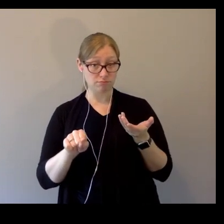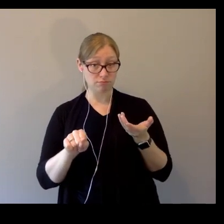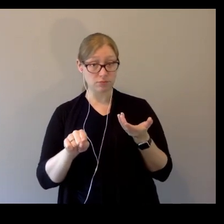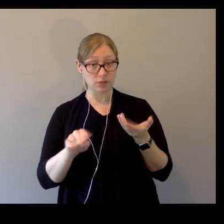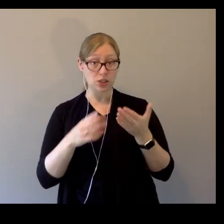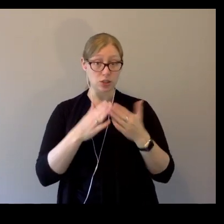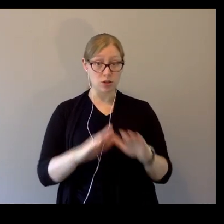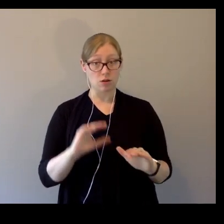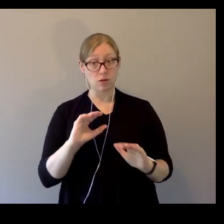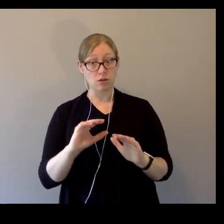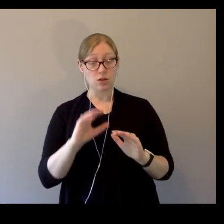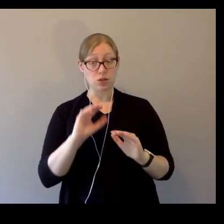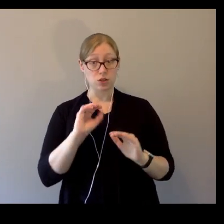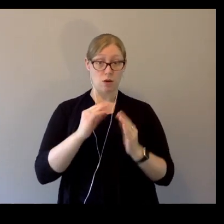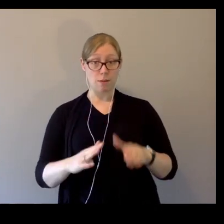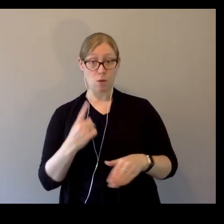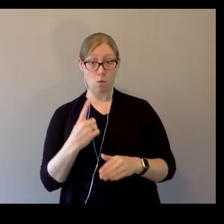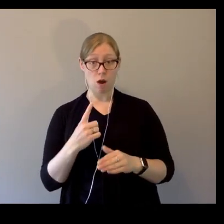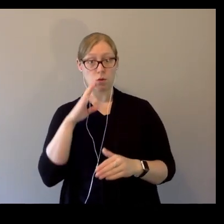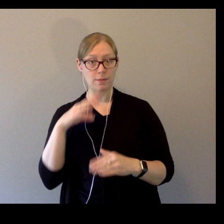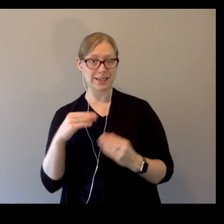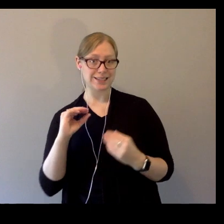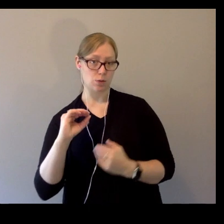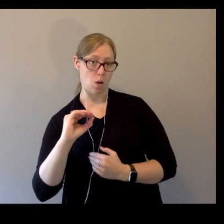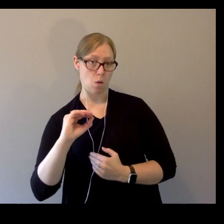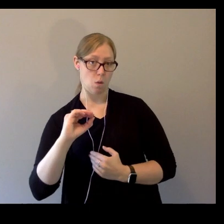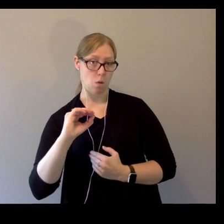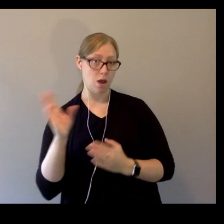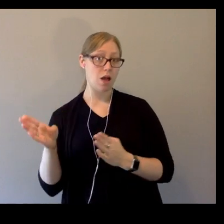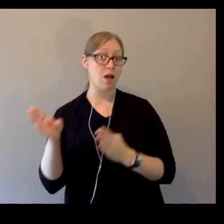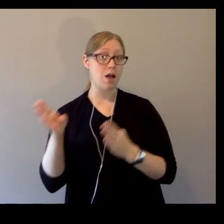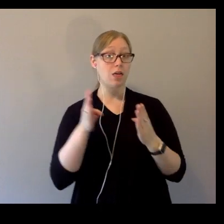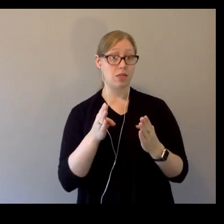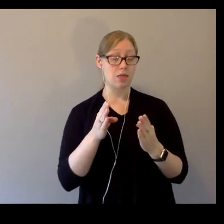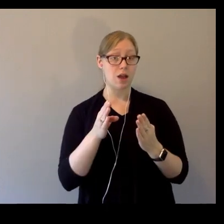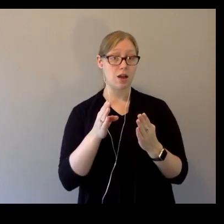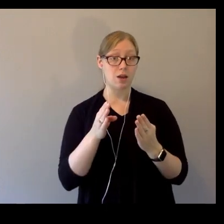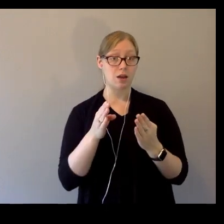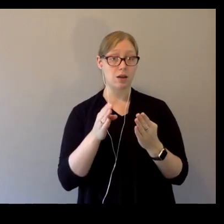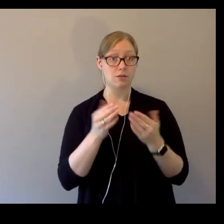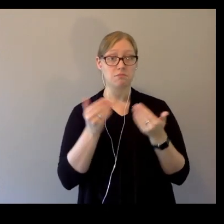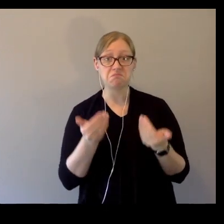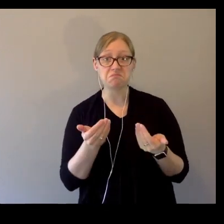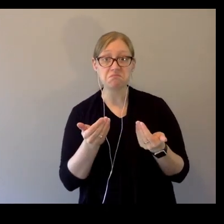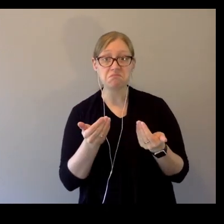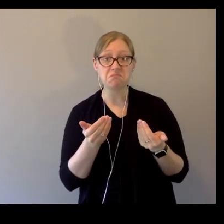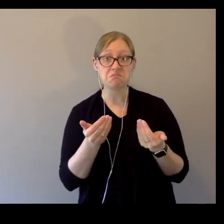0 divided by 1 is going to give us 0. And then I want you to take